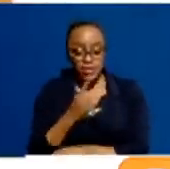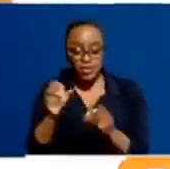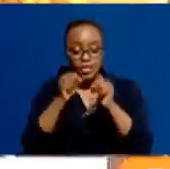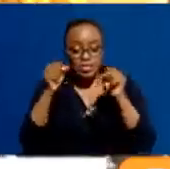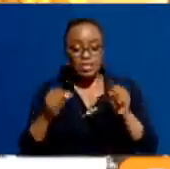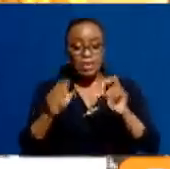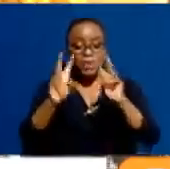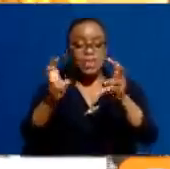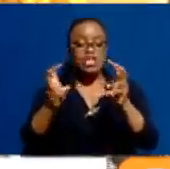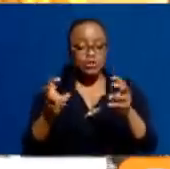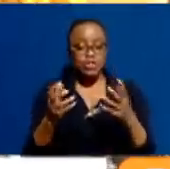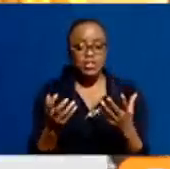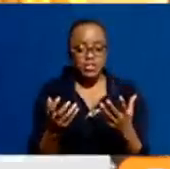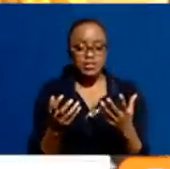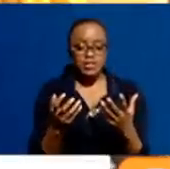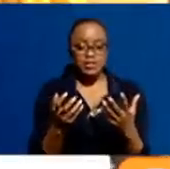systemic issues